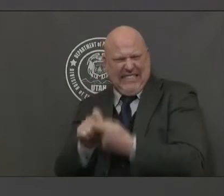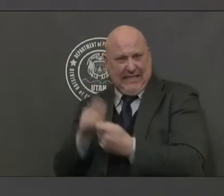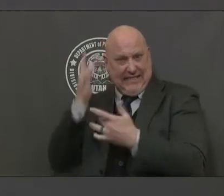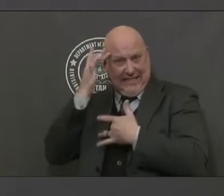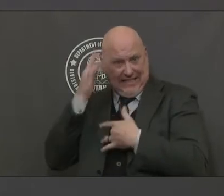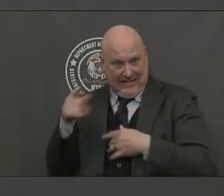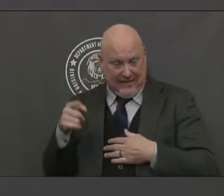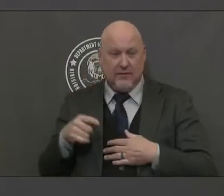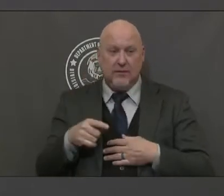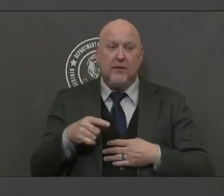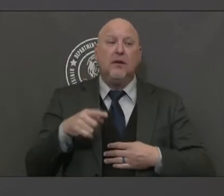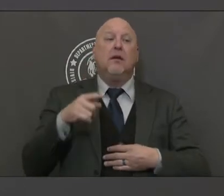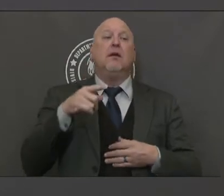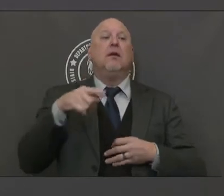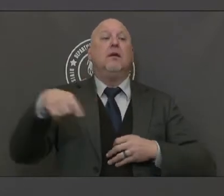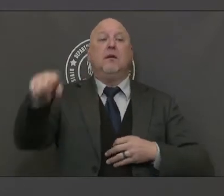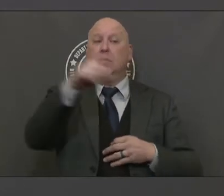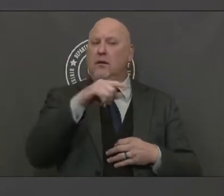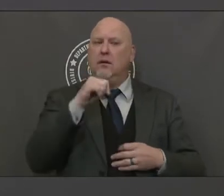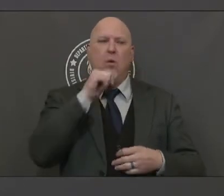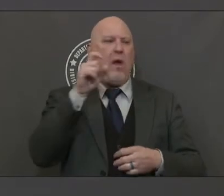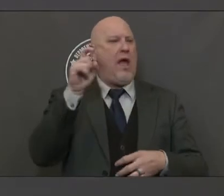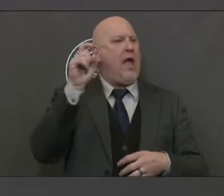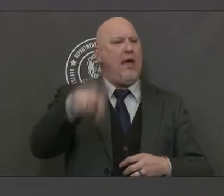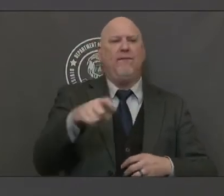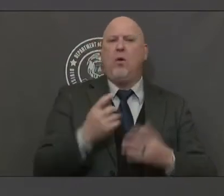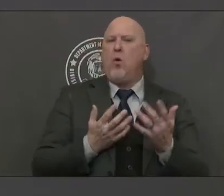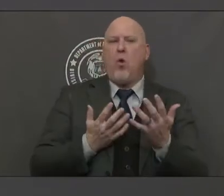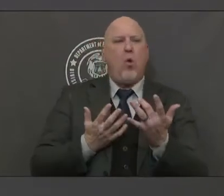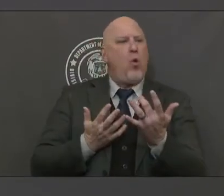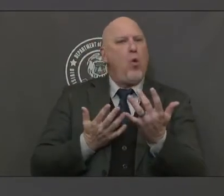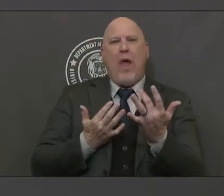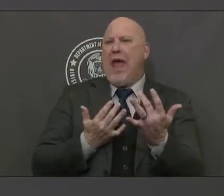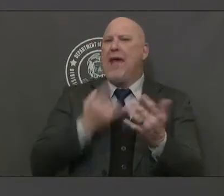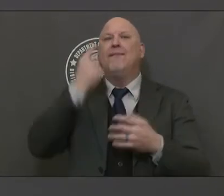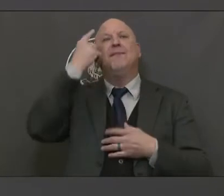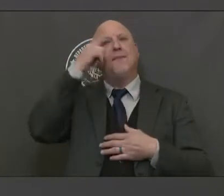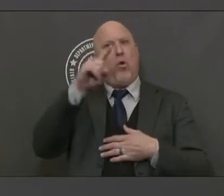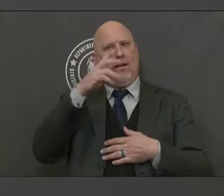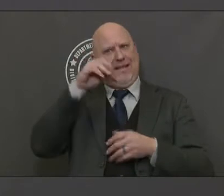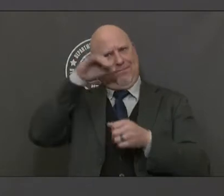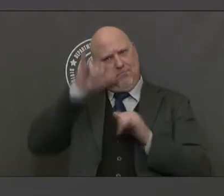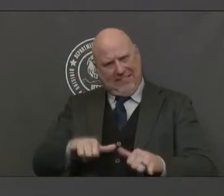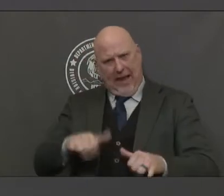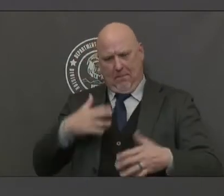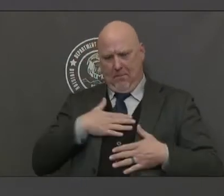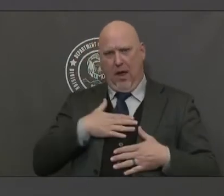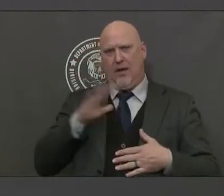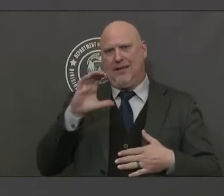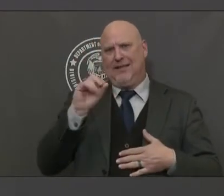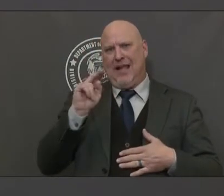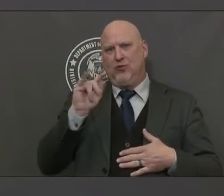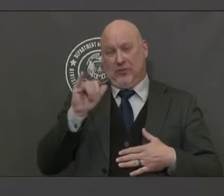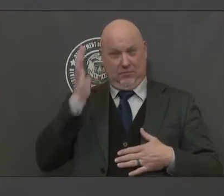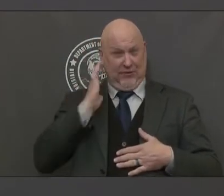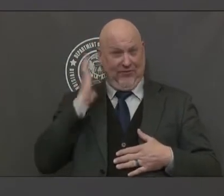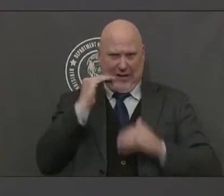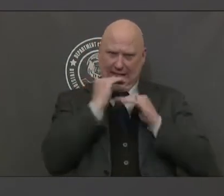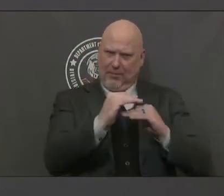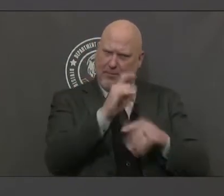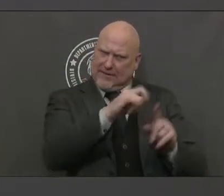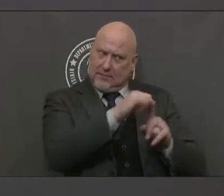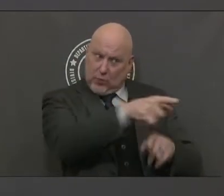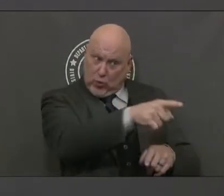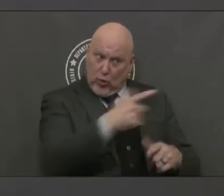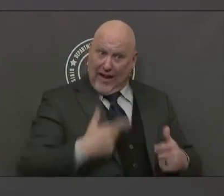required to wait for appointments in their home county. If you are eligible and you can find an appointment in another